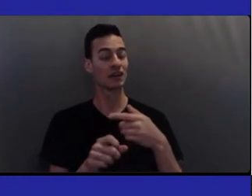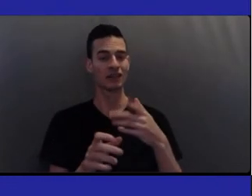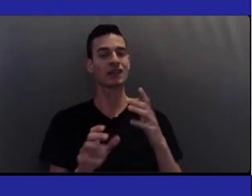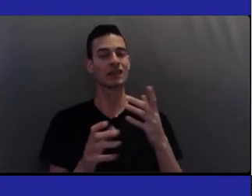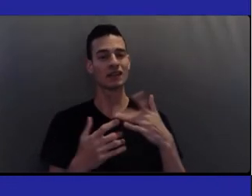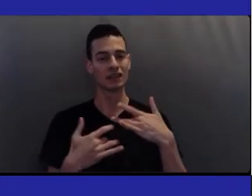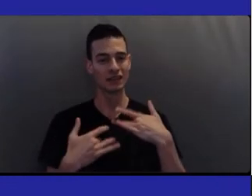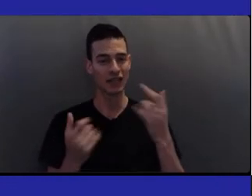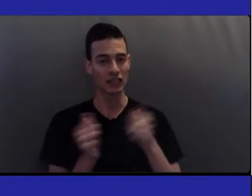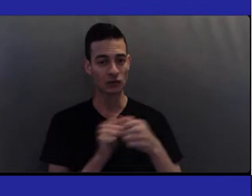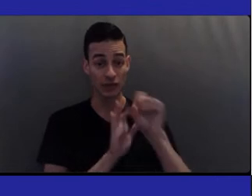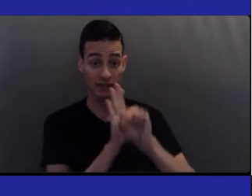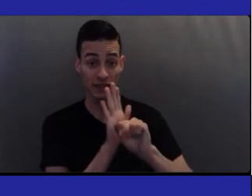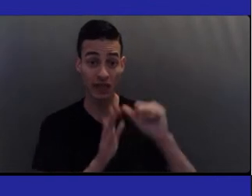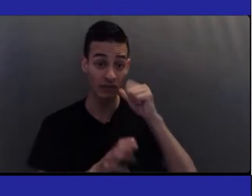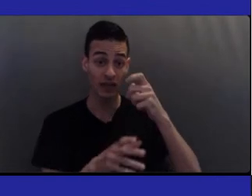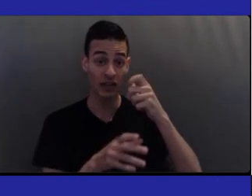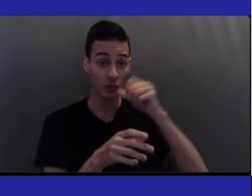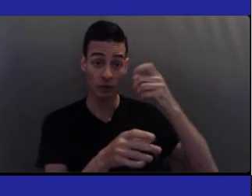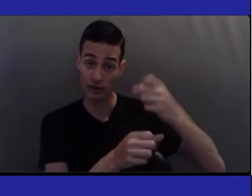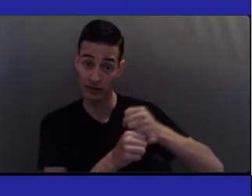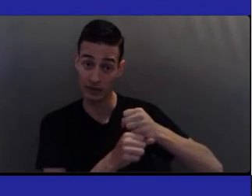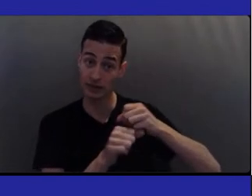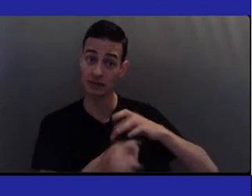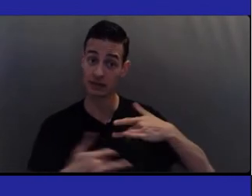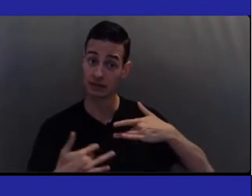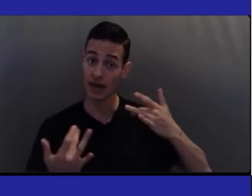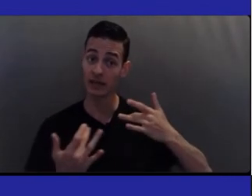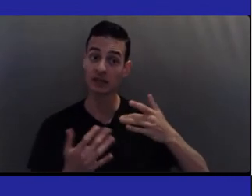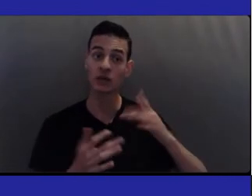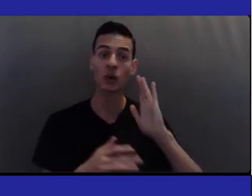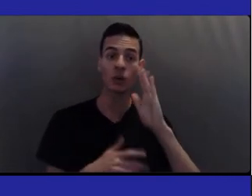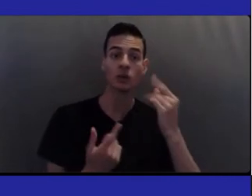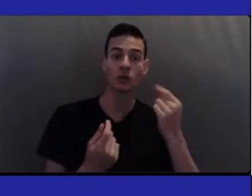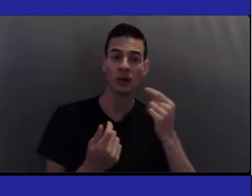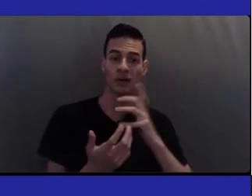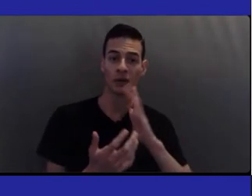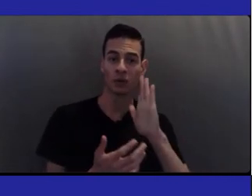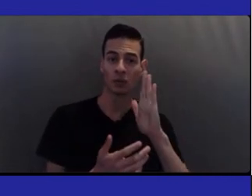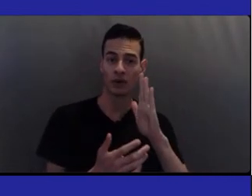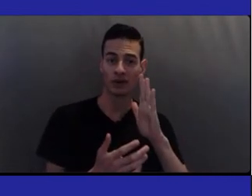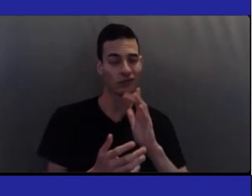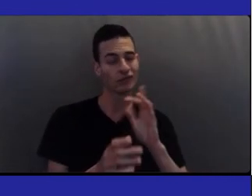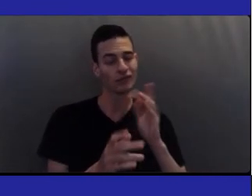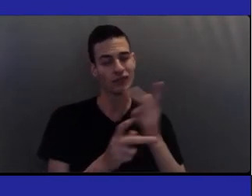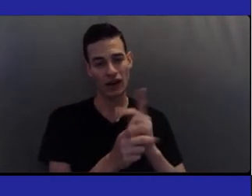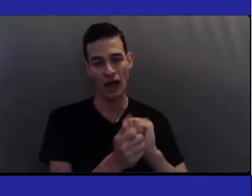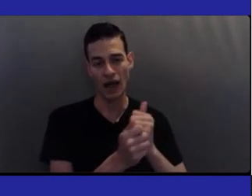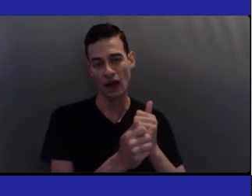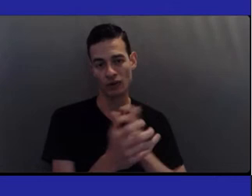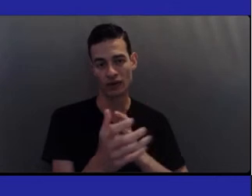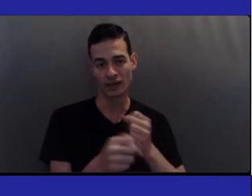they do not, NALCO has agreed to meet the 5% through other means.